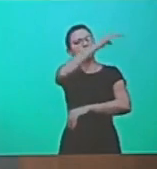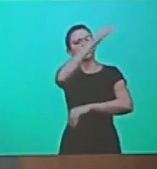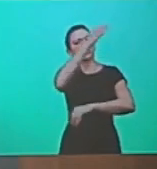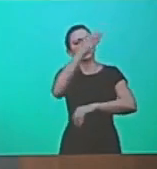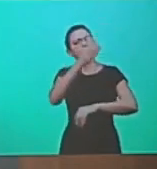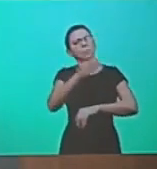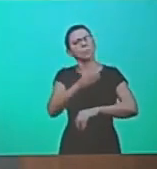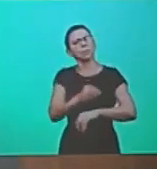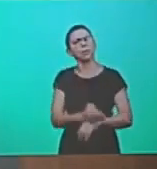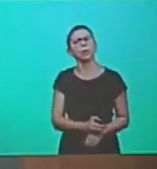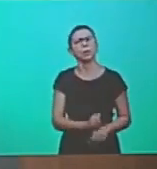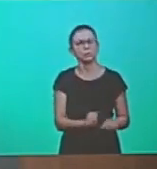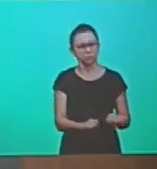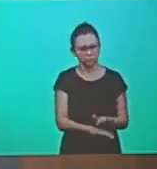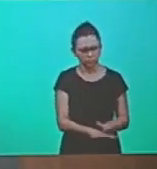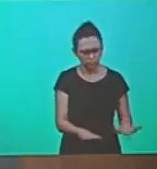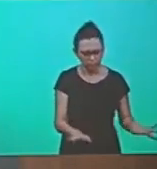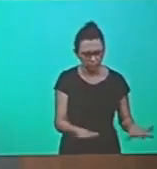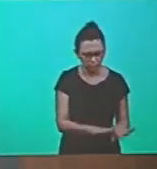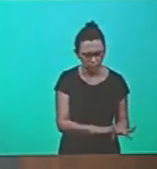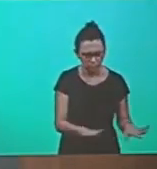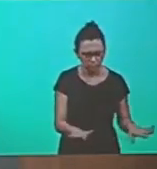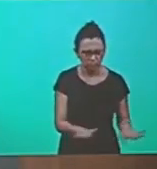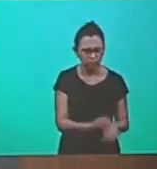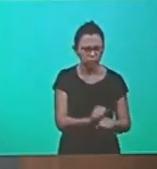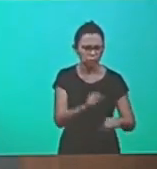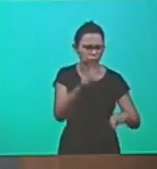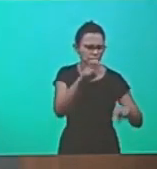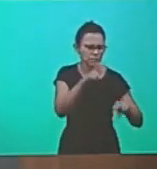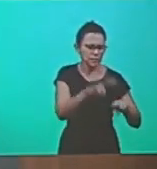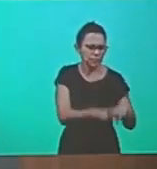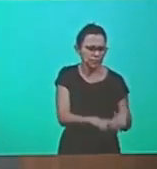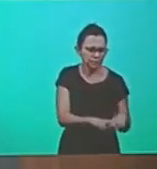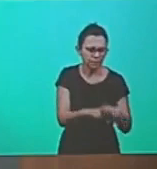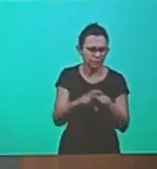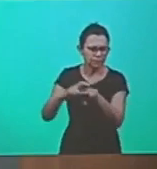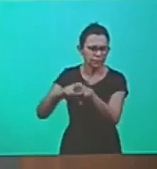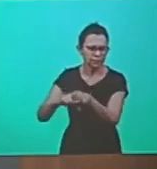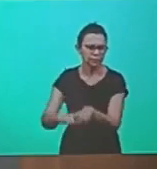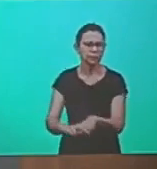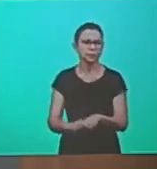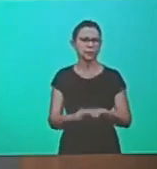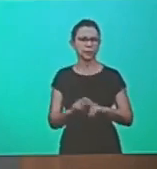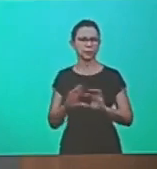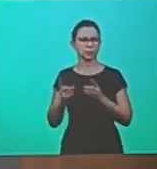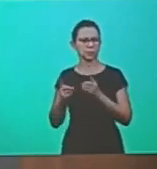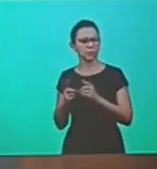Jesus, when he was in the mountain of olives,